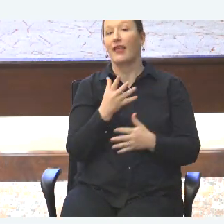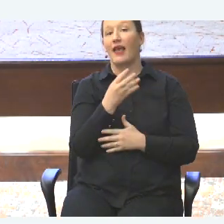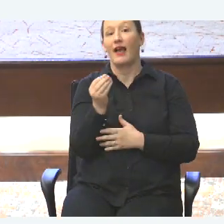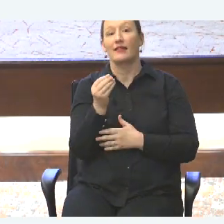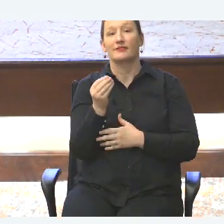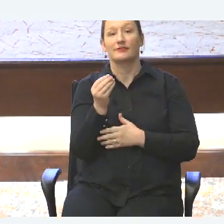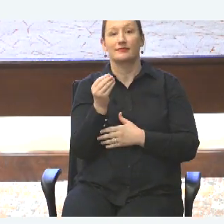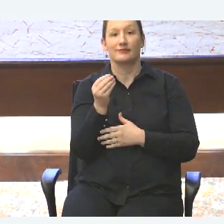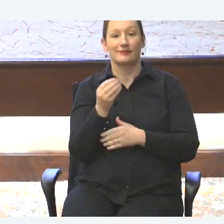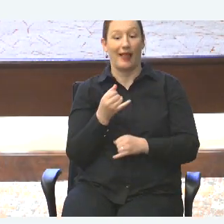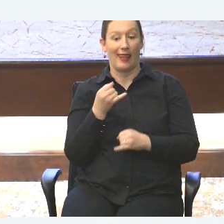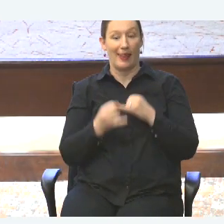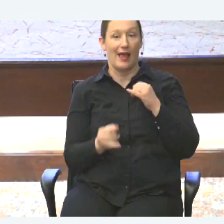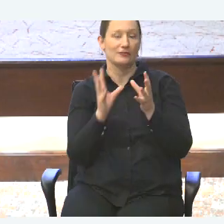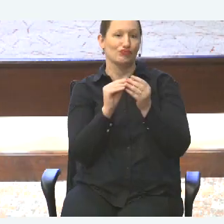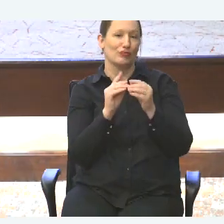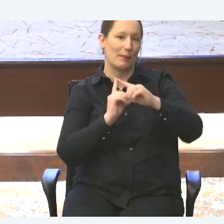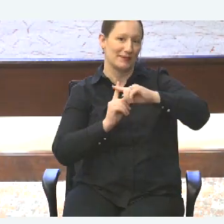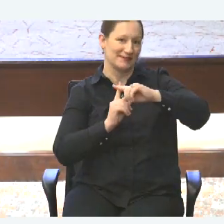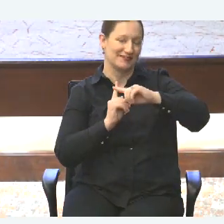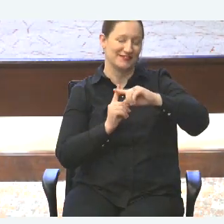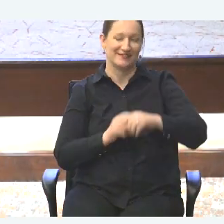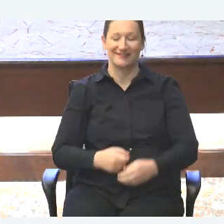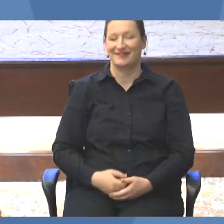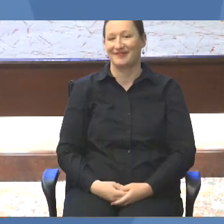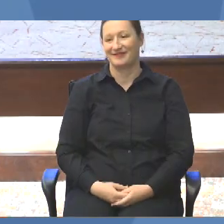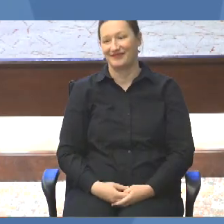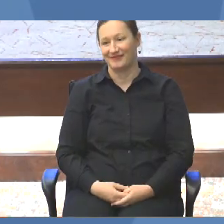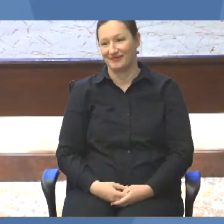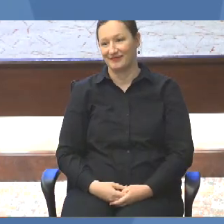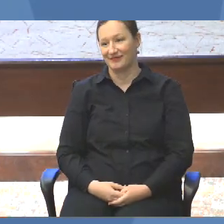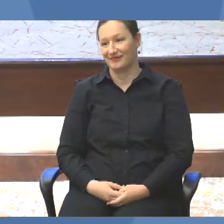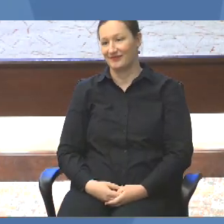positive. PAW, cited. Nice.